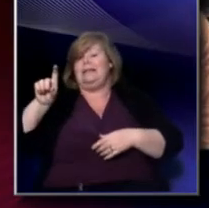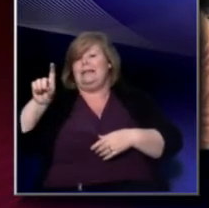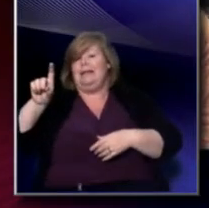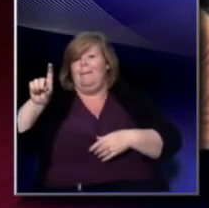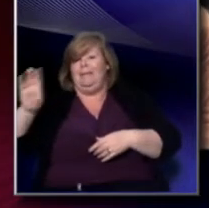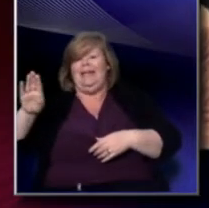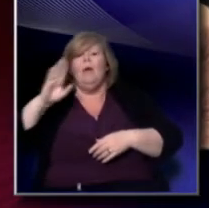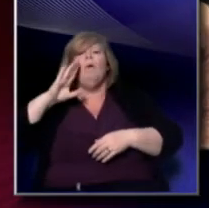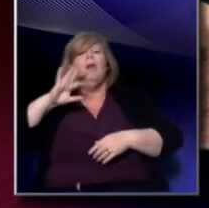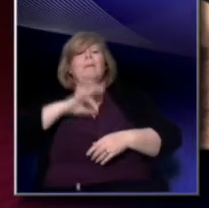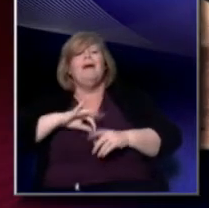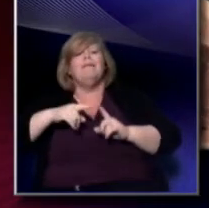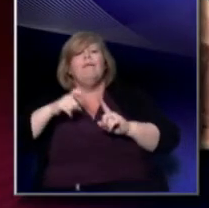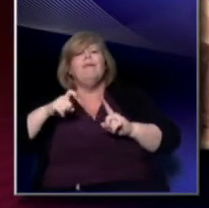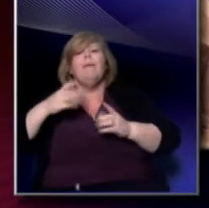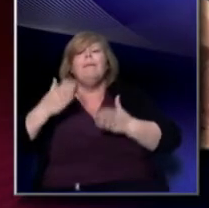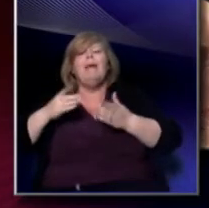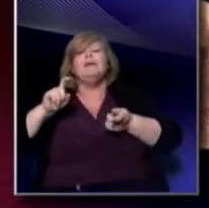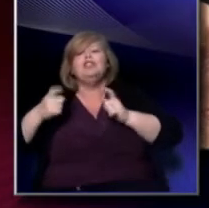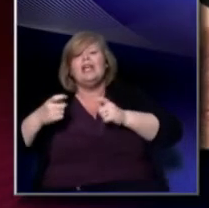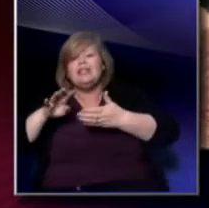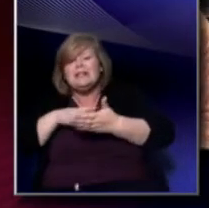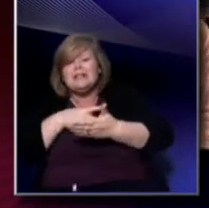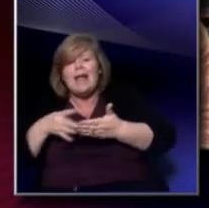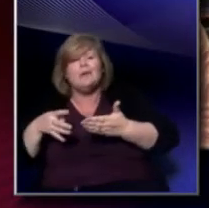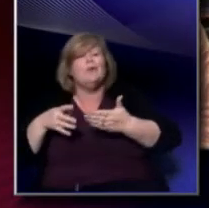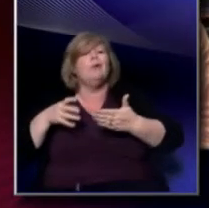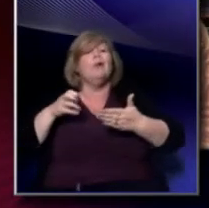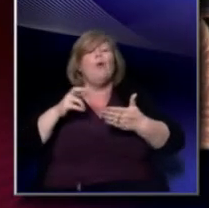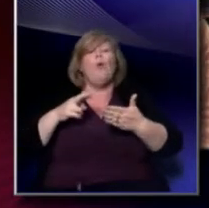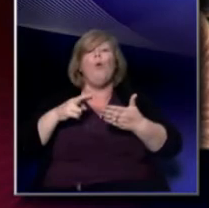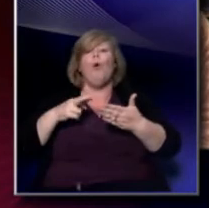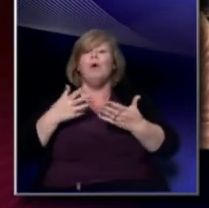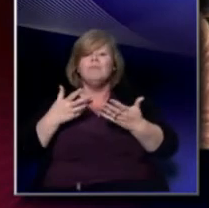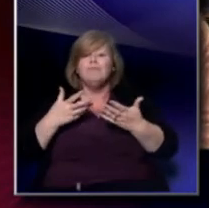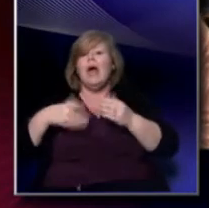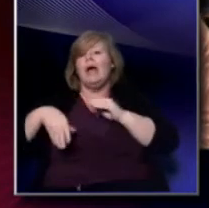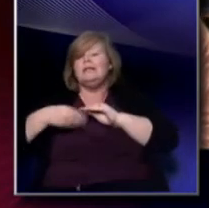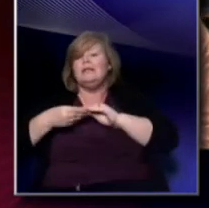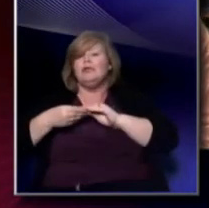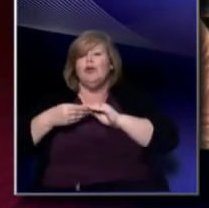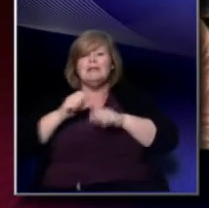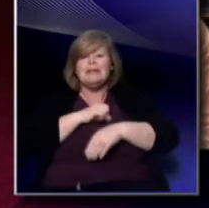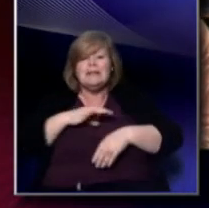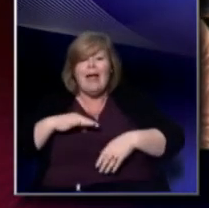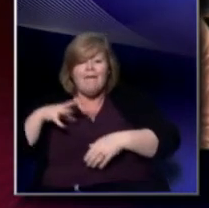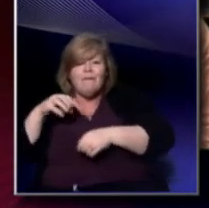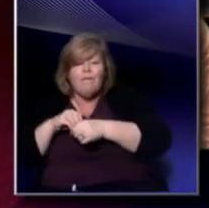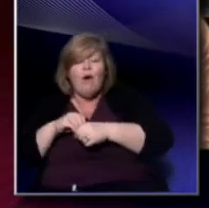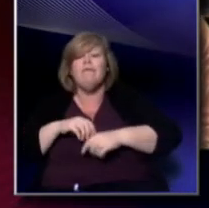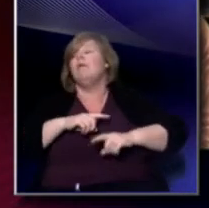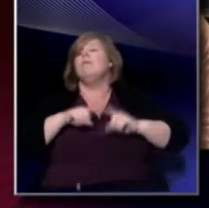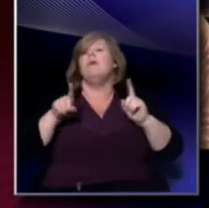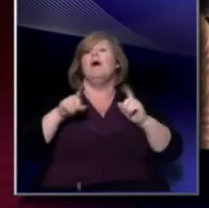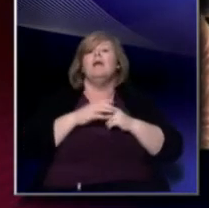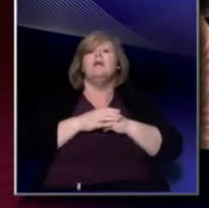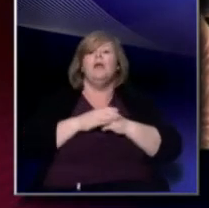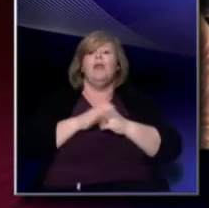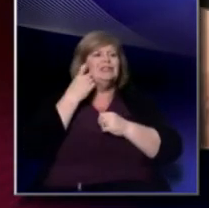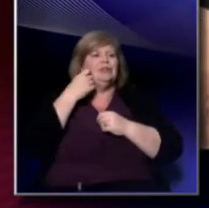scheduling and so on. So the only additional costs that we're going to have to come up with, and like I said, we have it in those other two grants, will be the curriculum